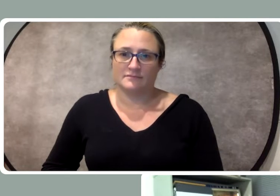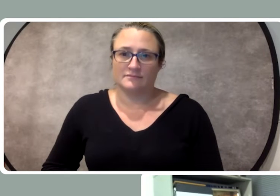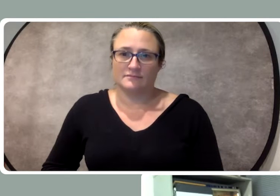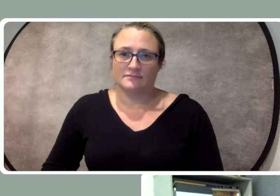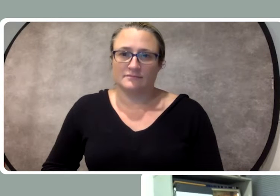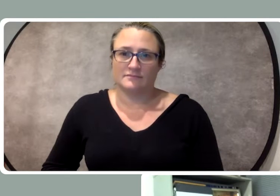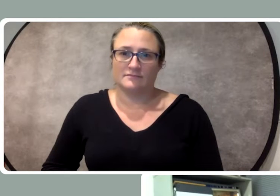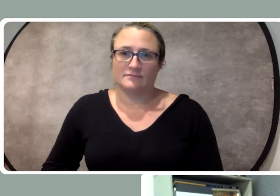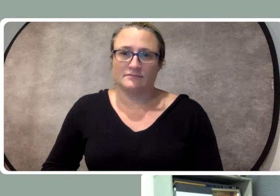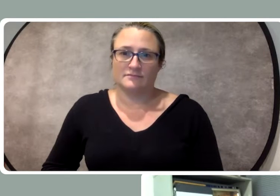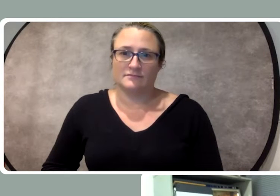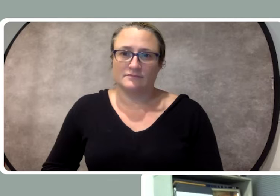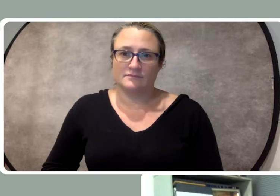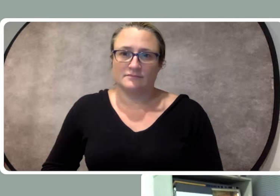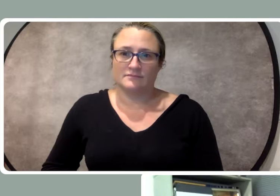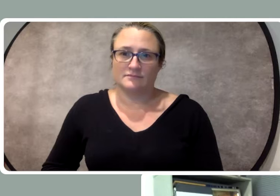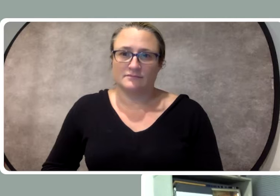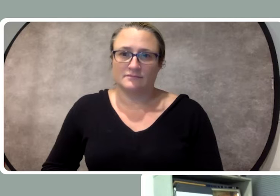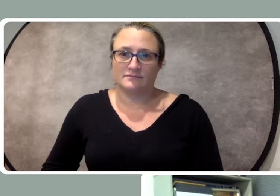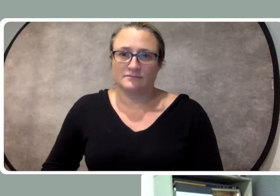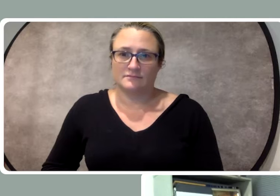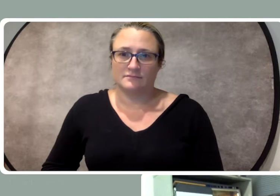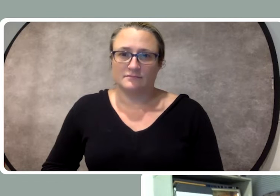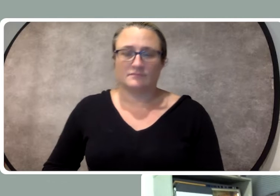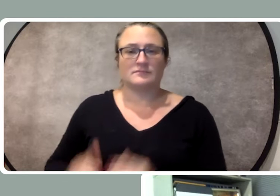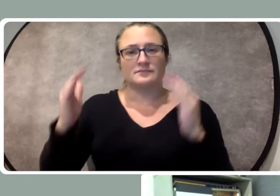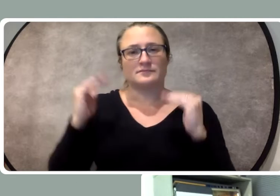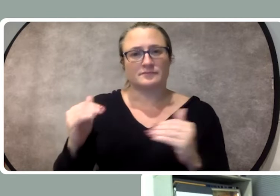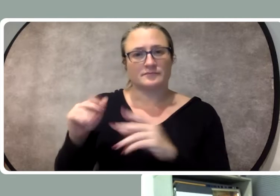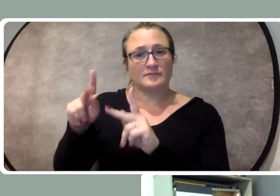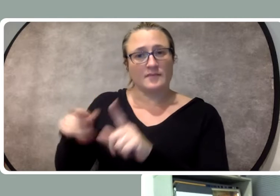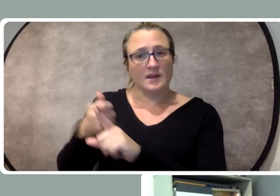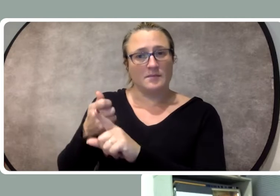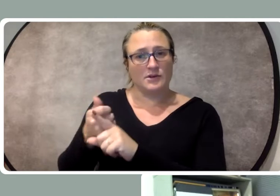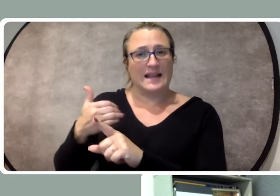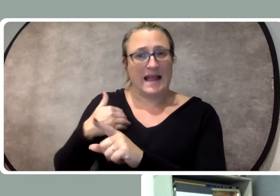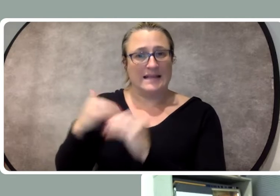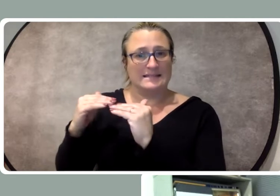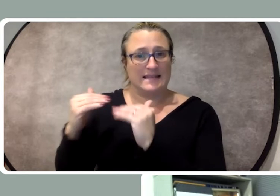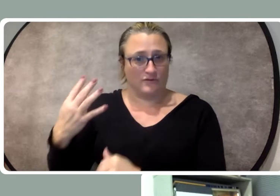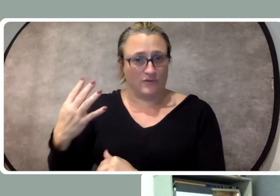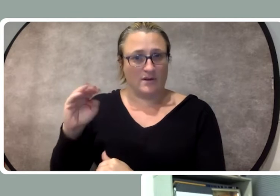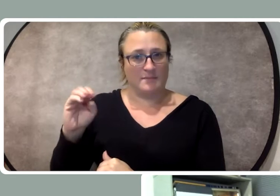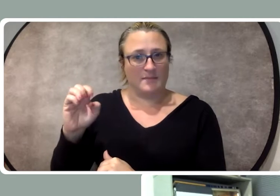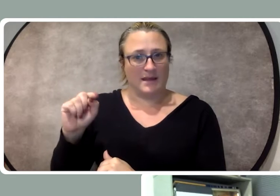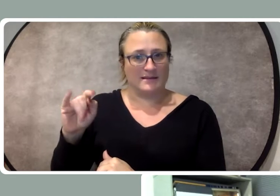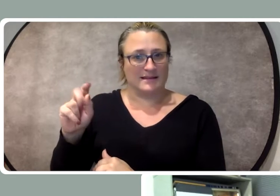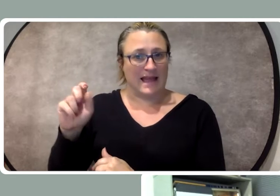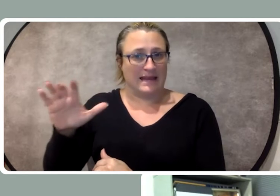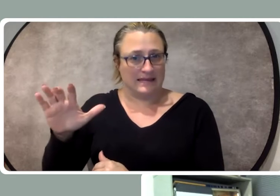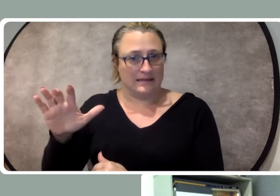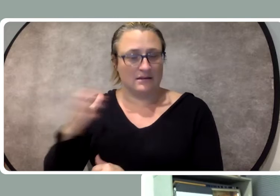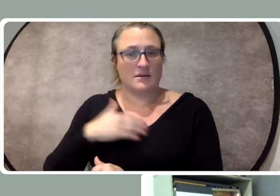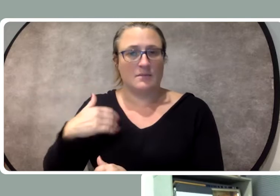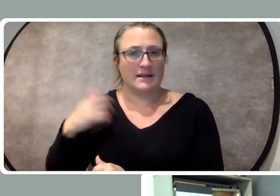So my next question is from someone with metastatic breast cancer or stage 4 breast cancer, asking about what